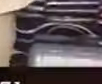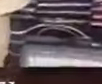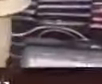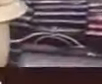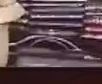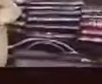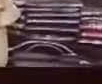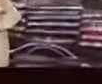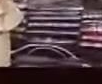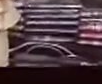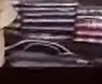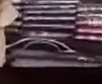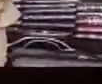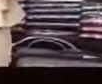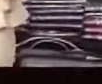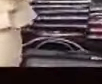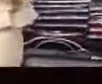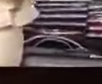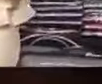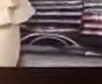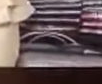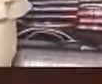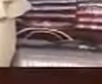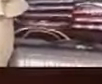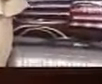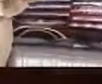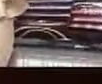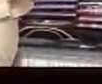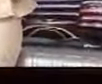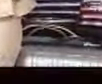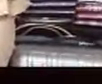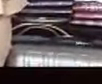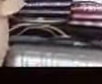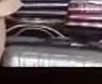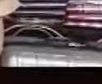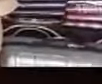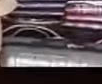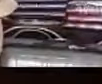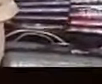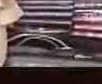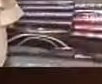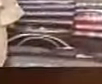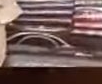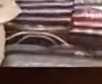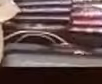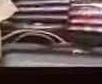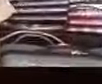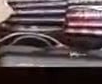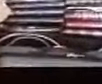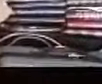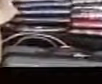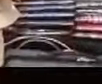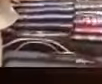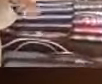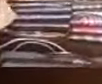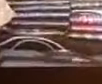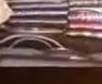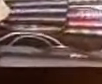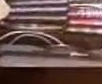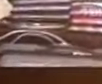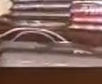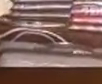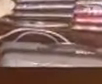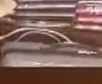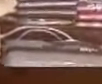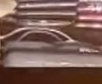Skincare Plus 2020 is our year of perfection. Zero tasks. Fim nek ni rew mi fi ken mo do fi tasks. Ken mo